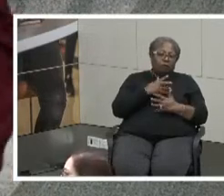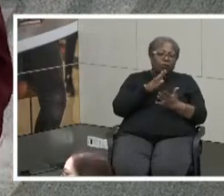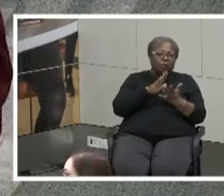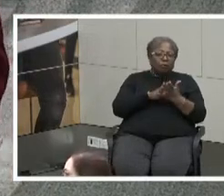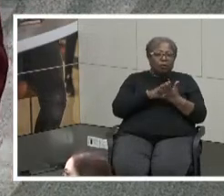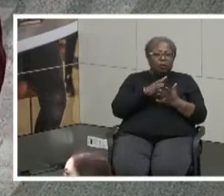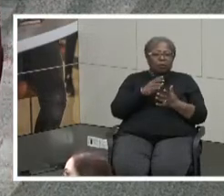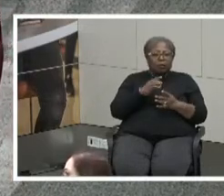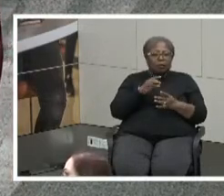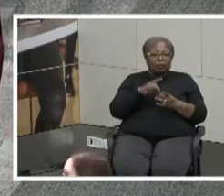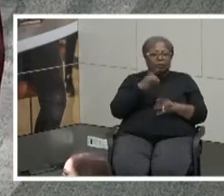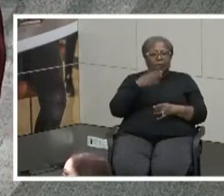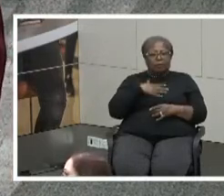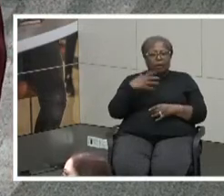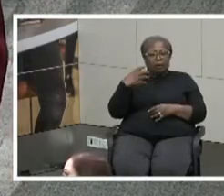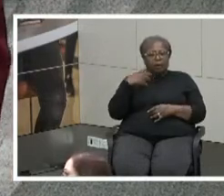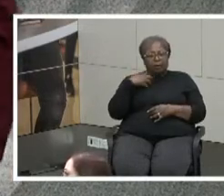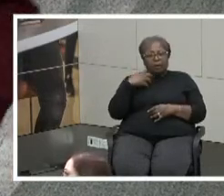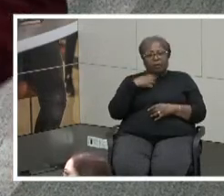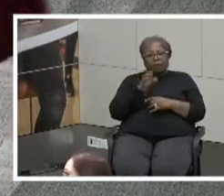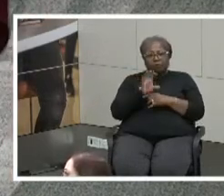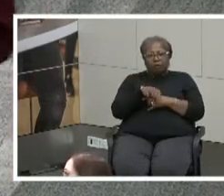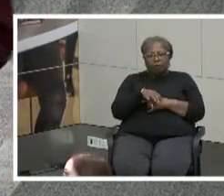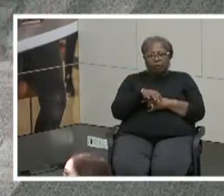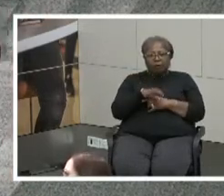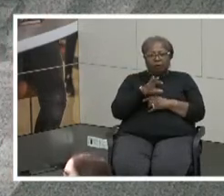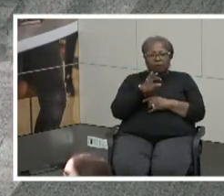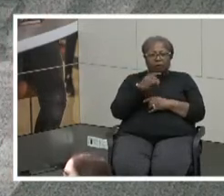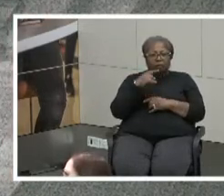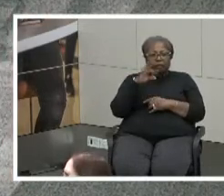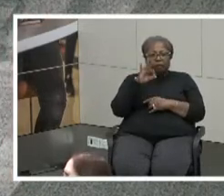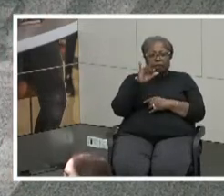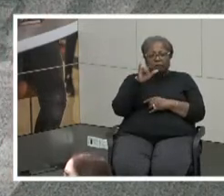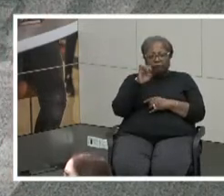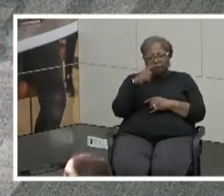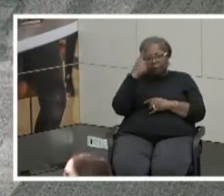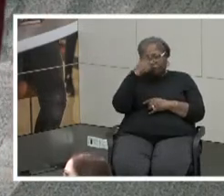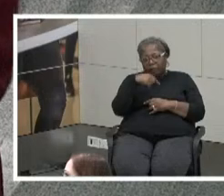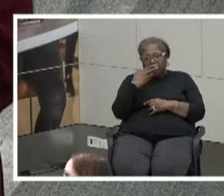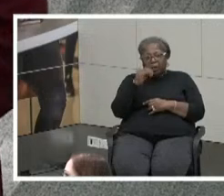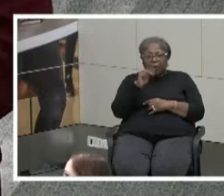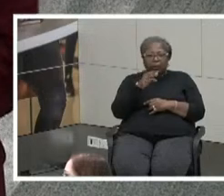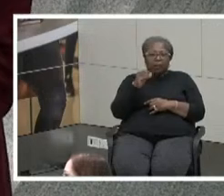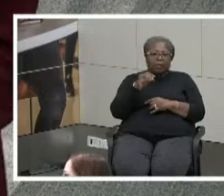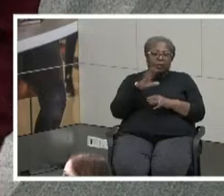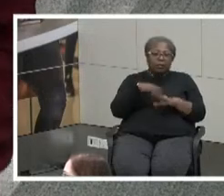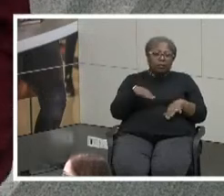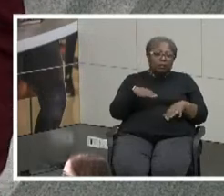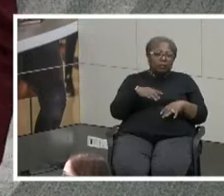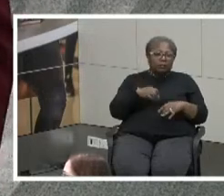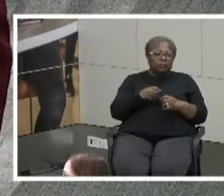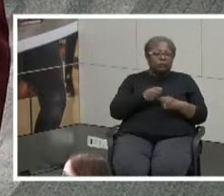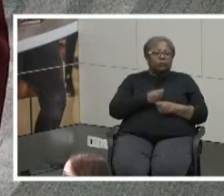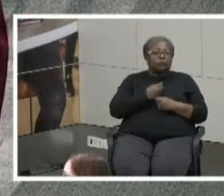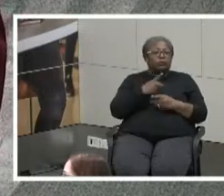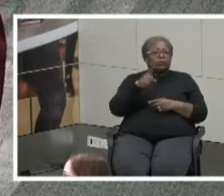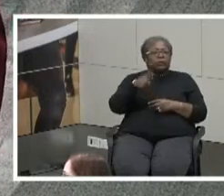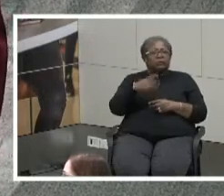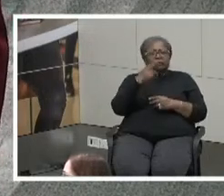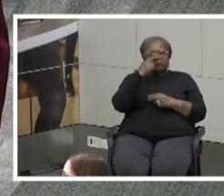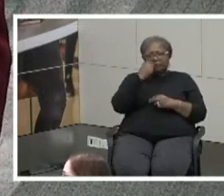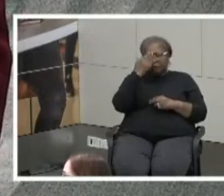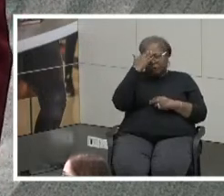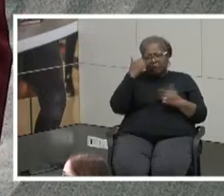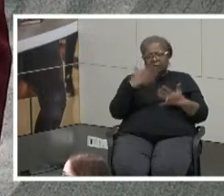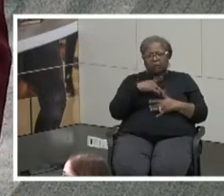abusive superiors my boss yells with such force that spittle flies from his face and onto the floor between him and child expressing a need and what's funny is I know he's scared